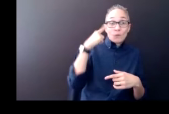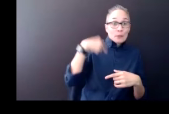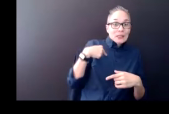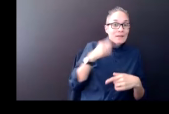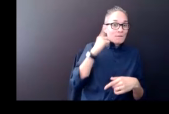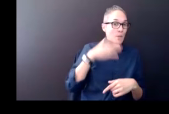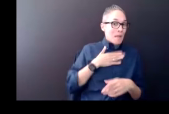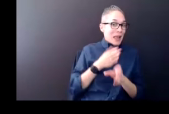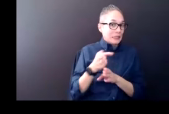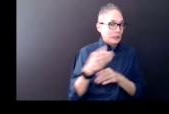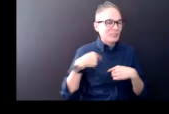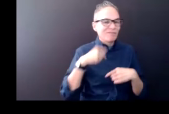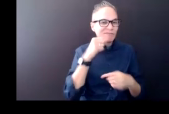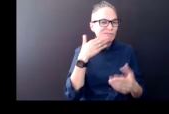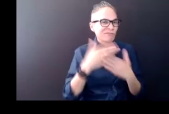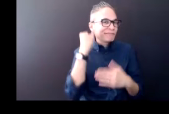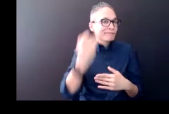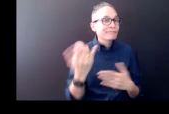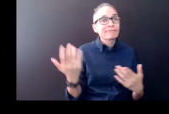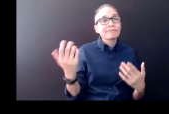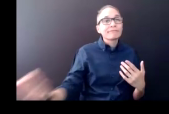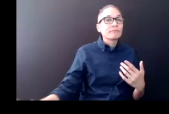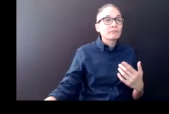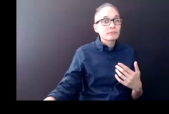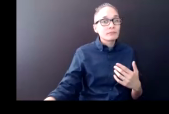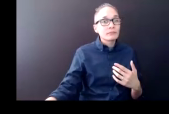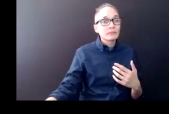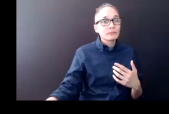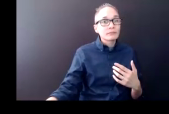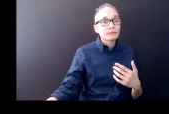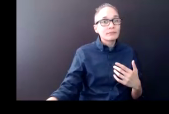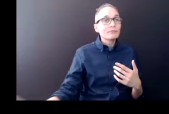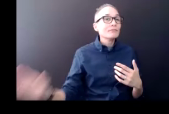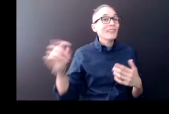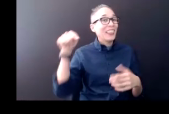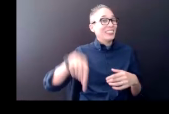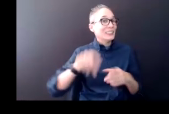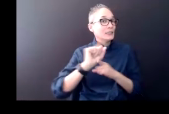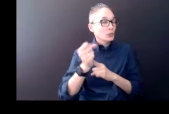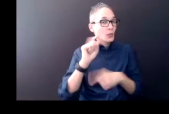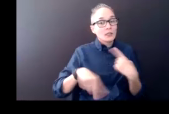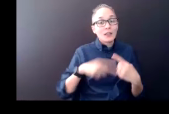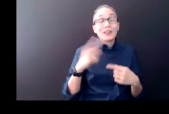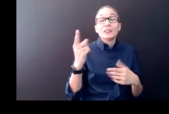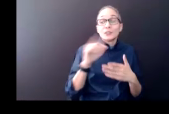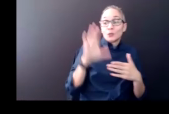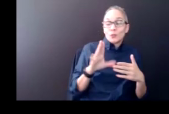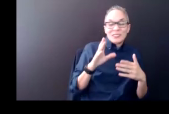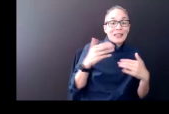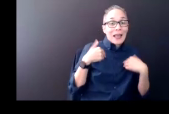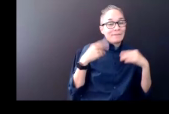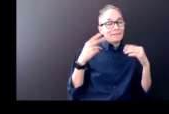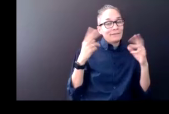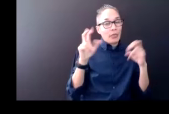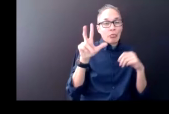our discipline, not a good idea. They're going to see it, right? So in this case, they come into a